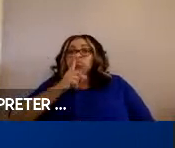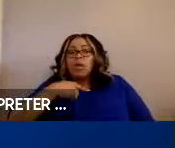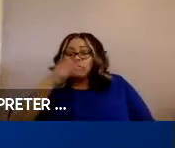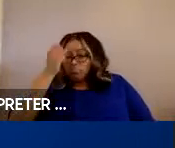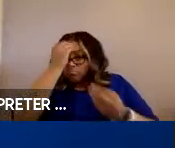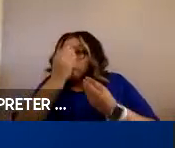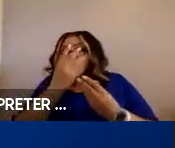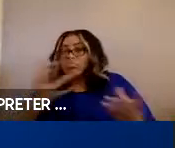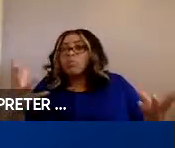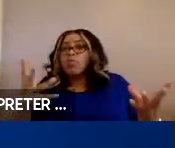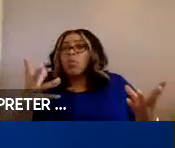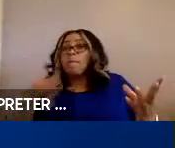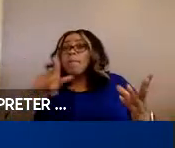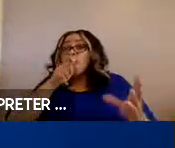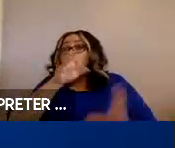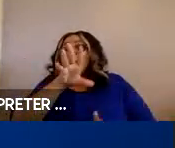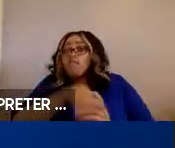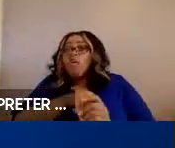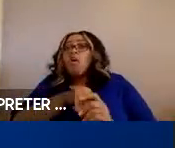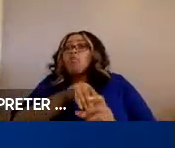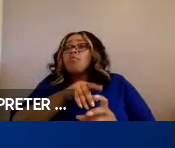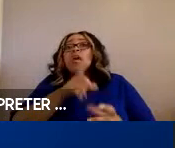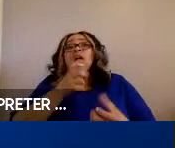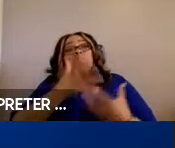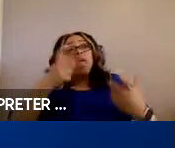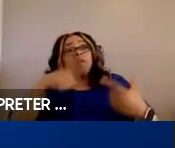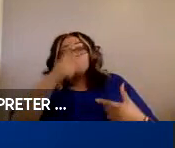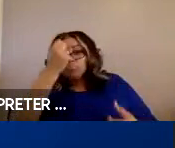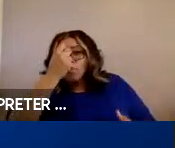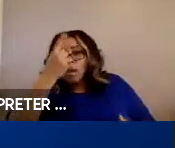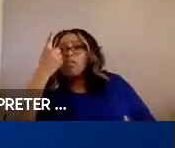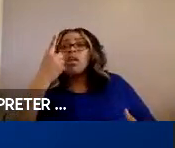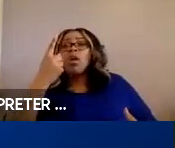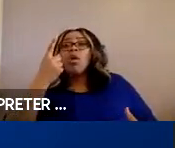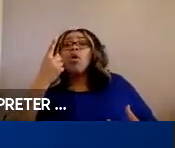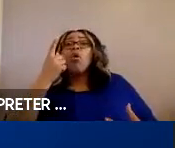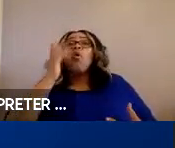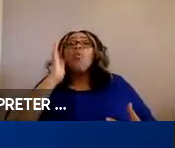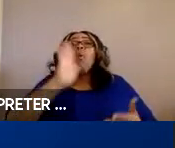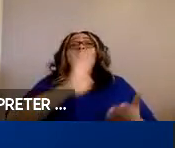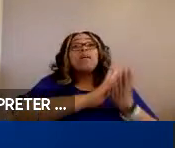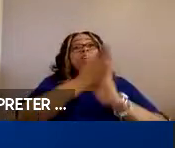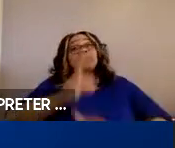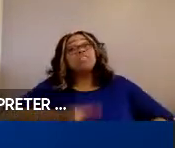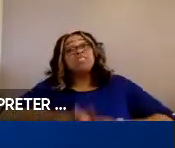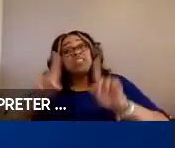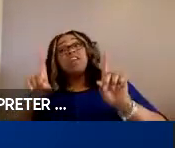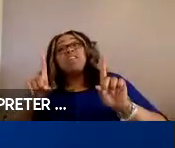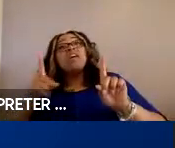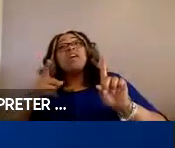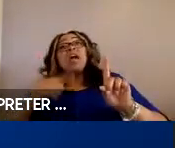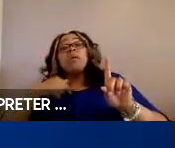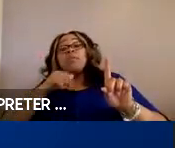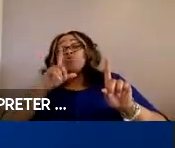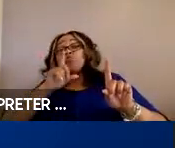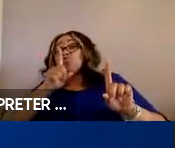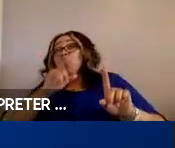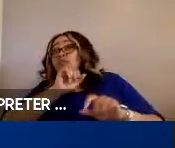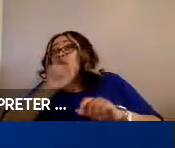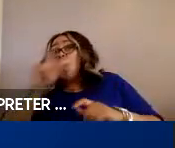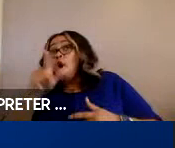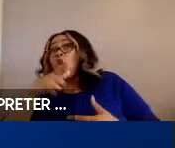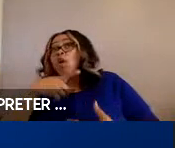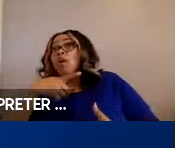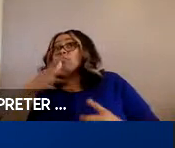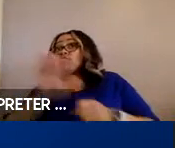to the participants. A lot of them understood what it eventually will become. I'm not sure if every participant was able